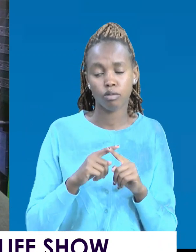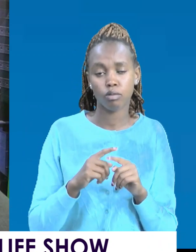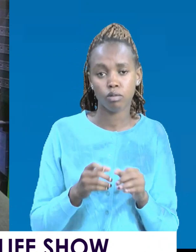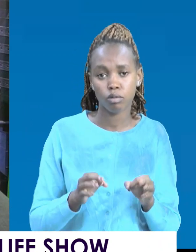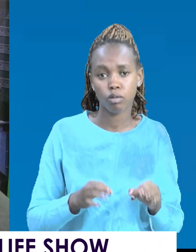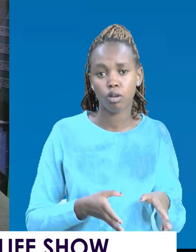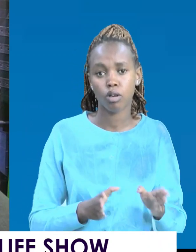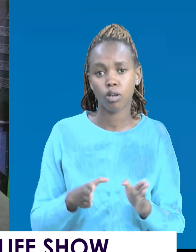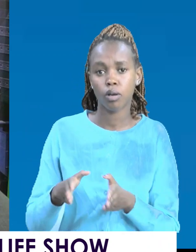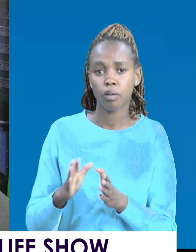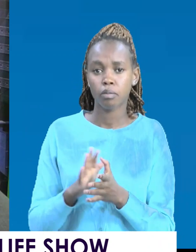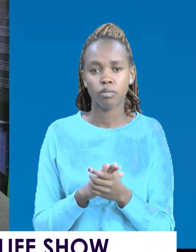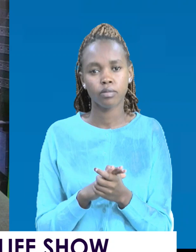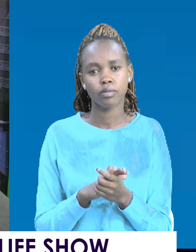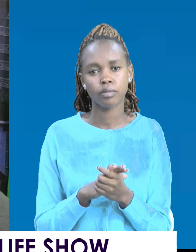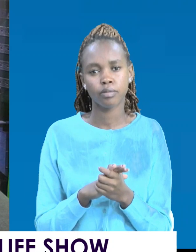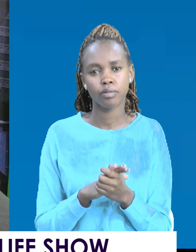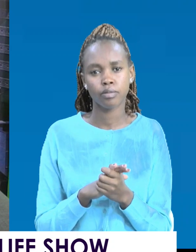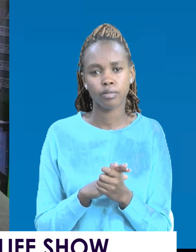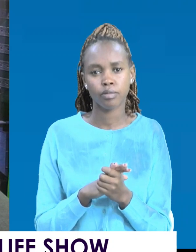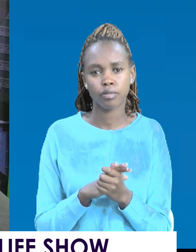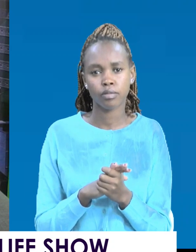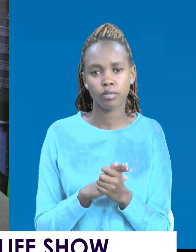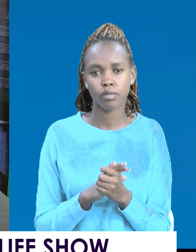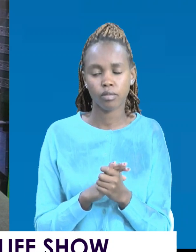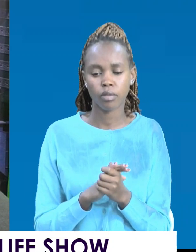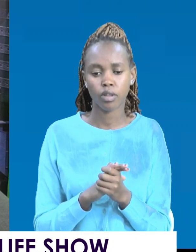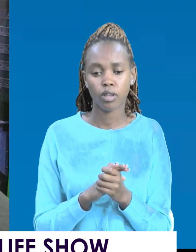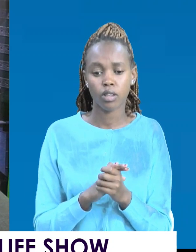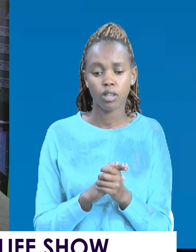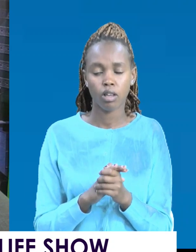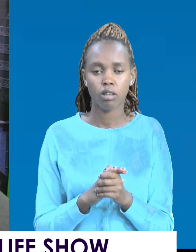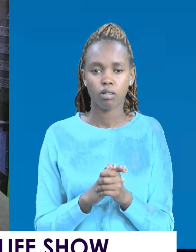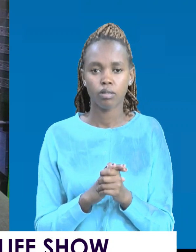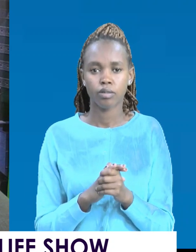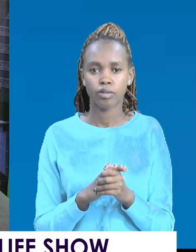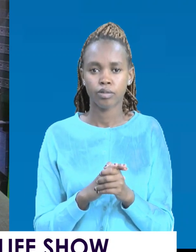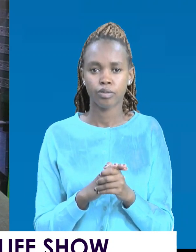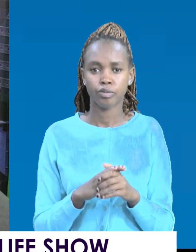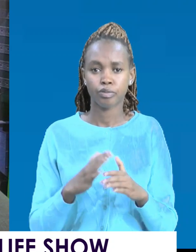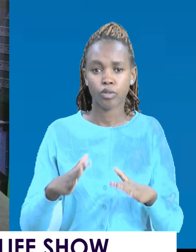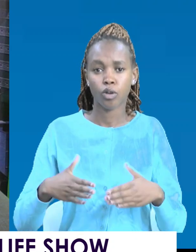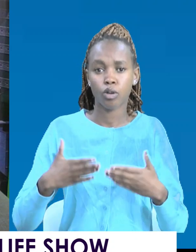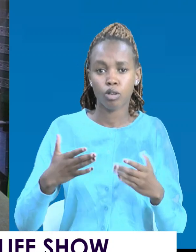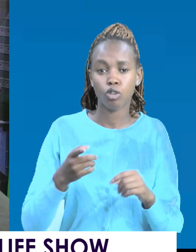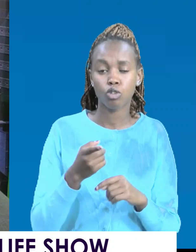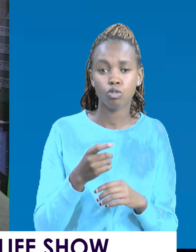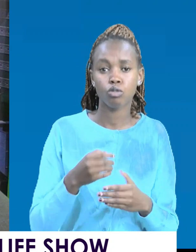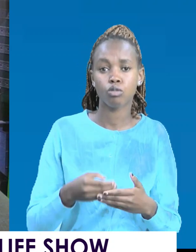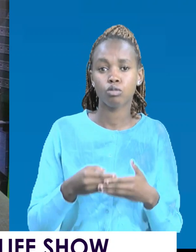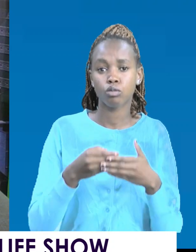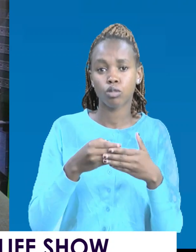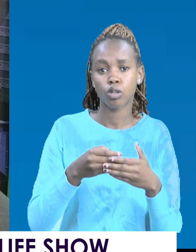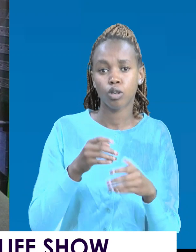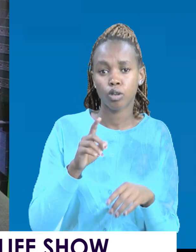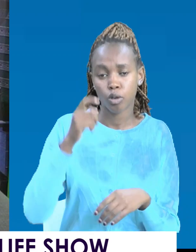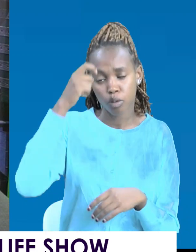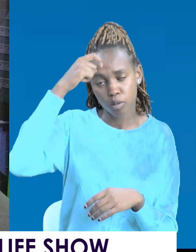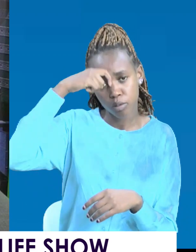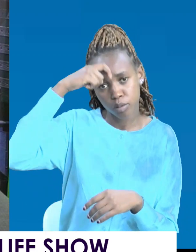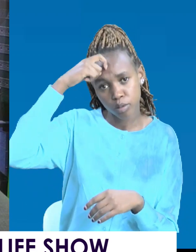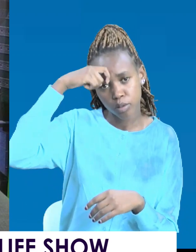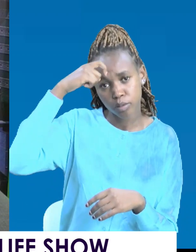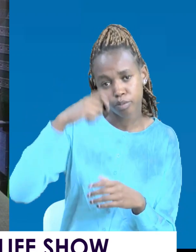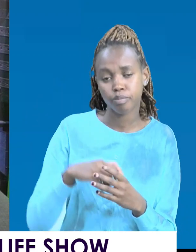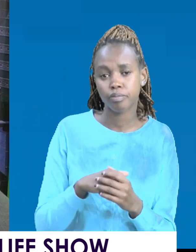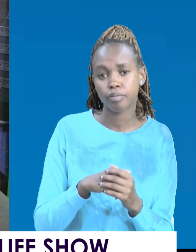much sympathy the world will give you, you will always yearn for opportunity where you will bring out your genius. And genius